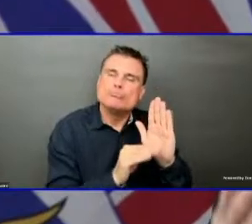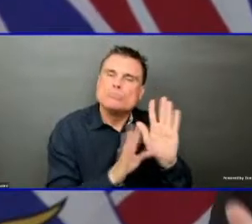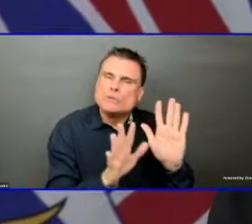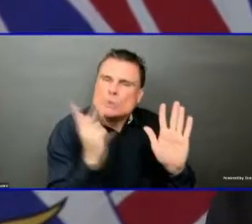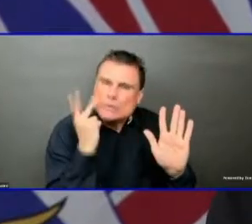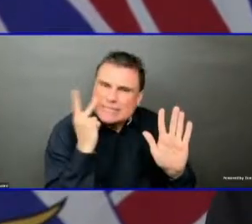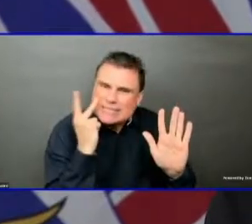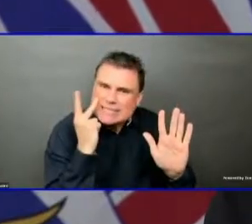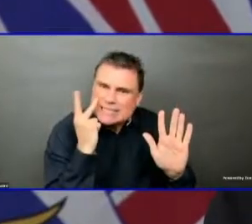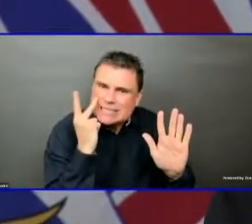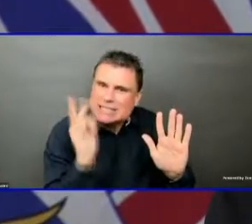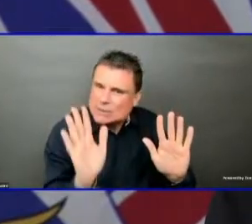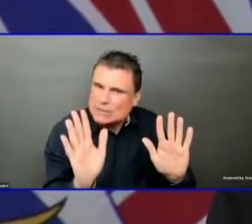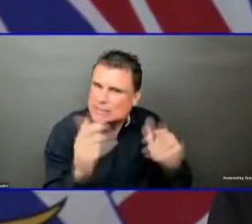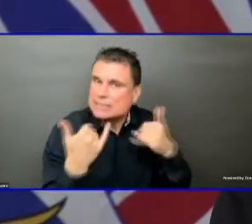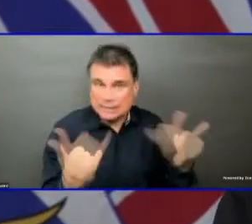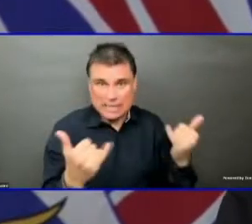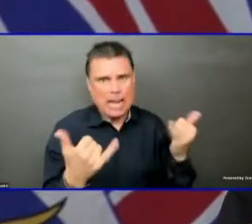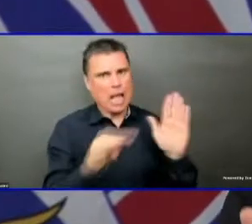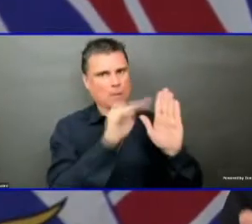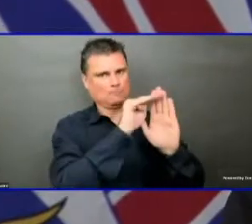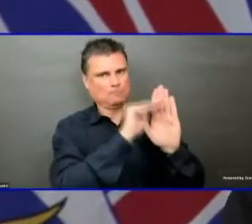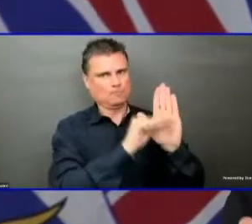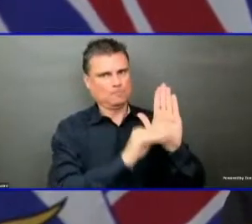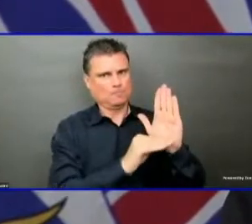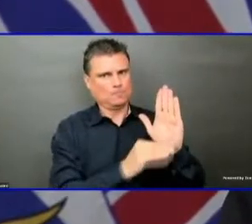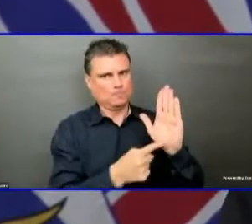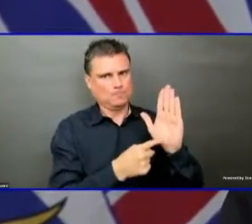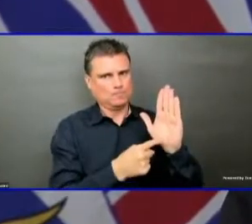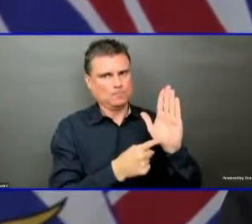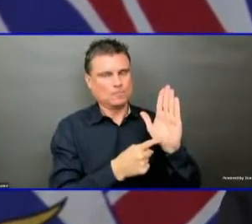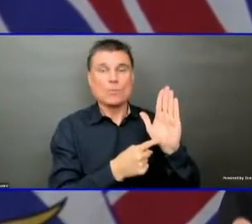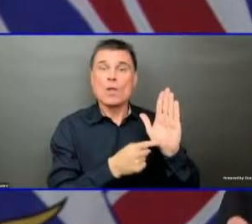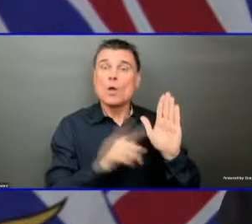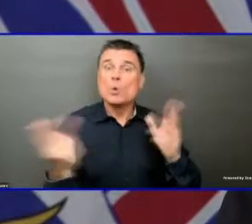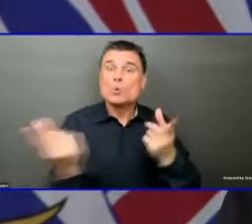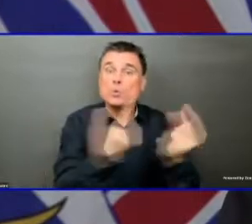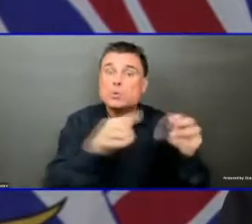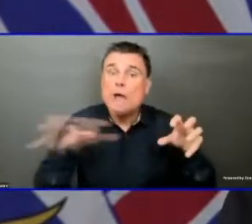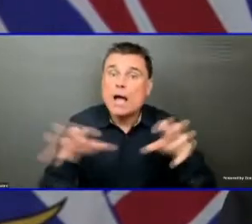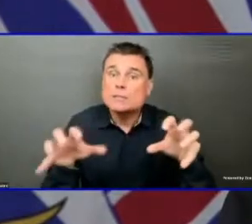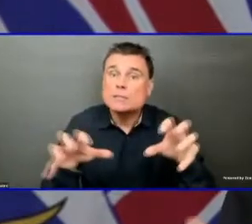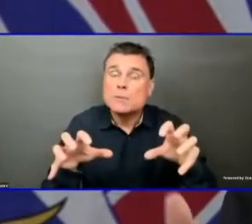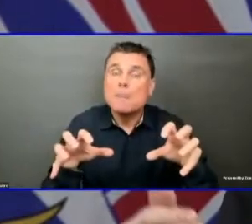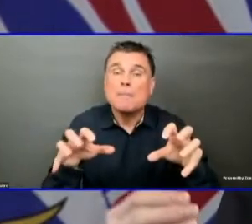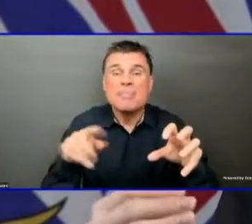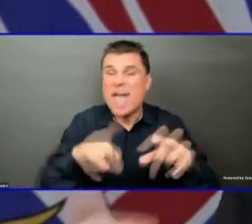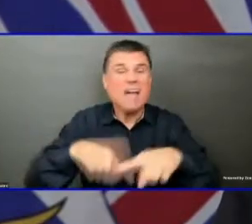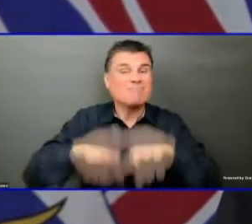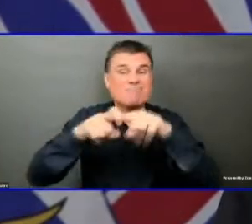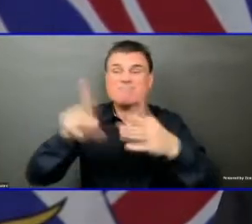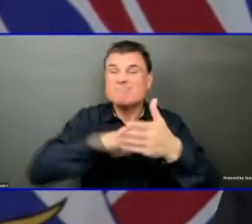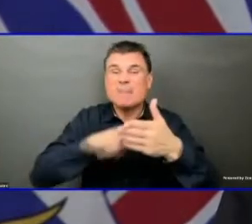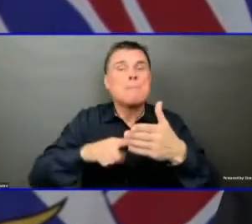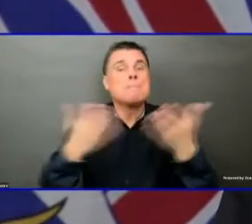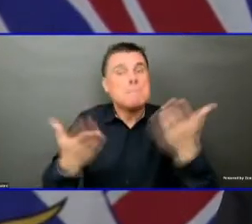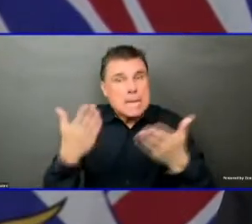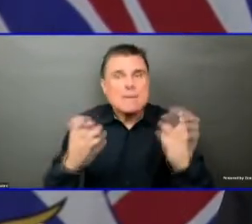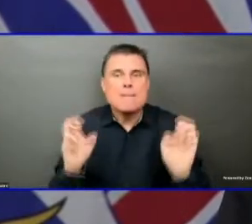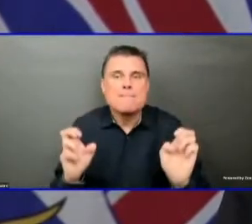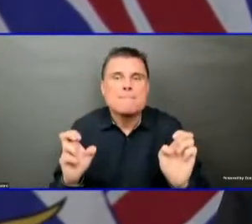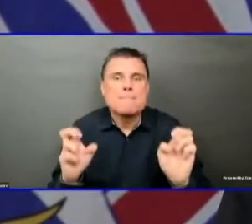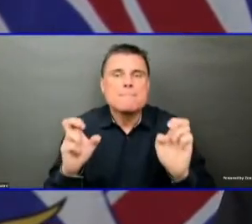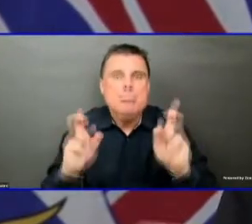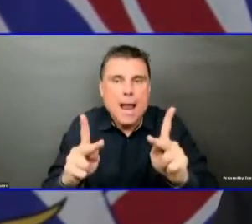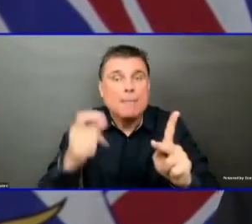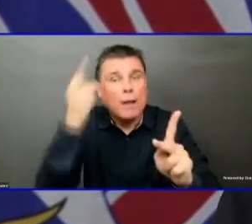we've had to curtail because of these risks of transmission, and do that in a safe way in the coming weeks. And